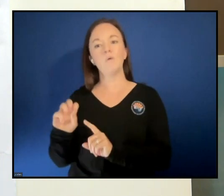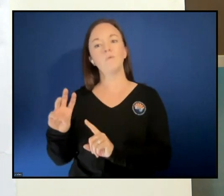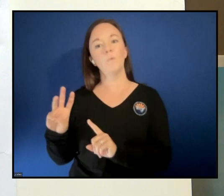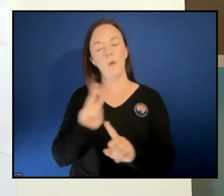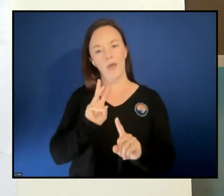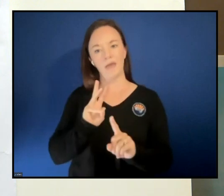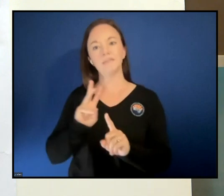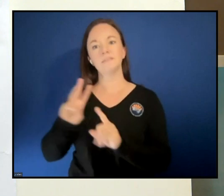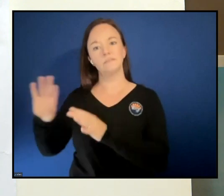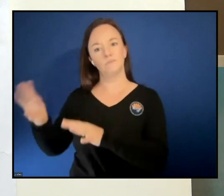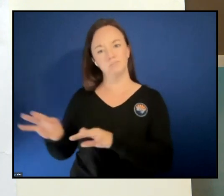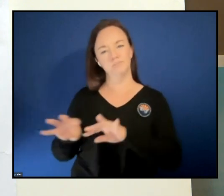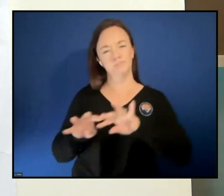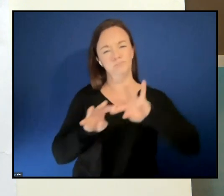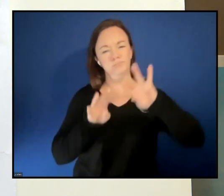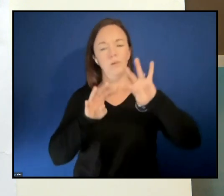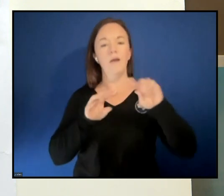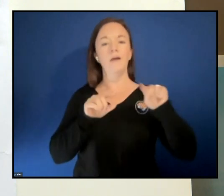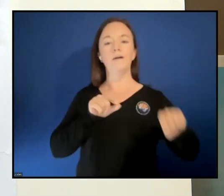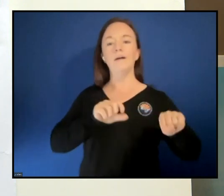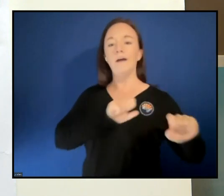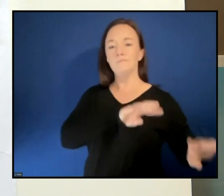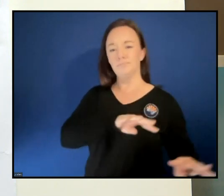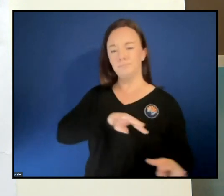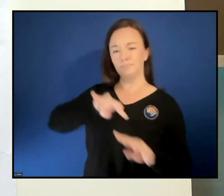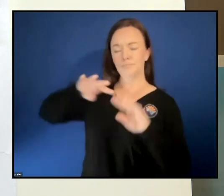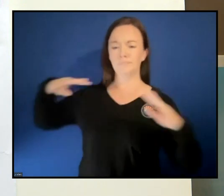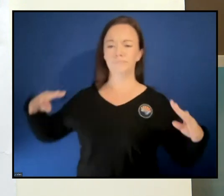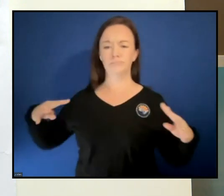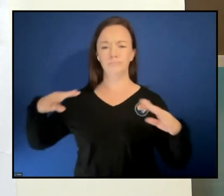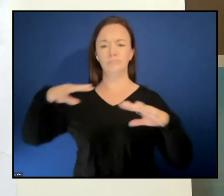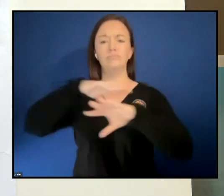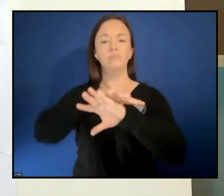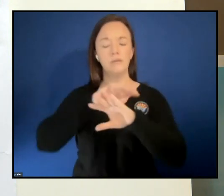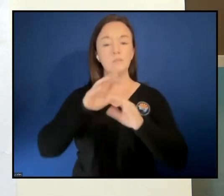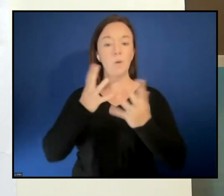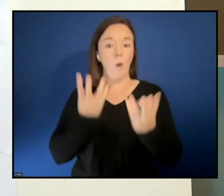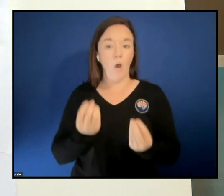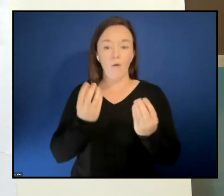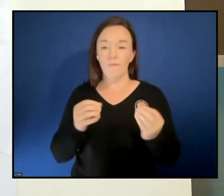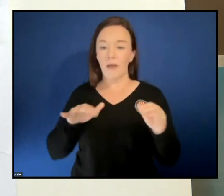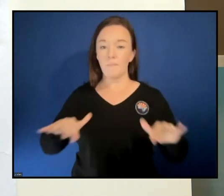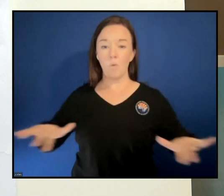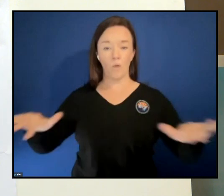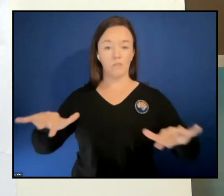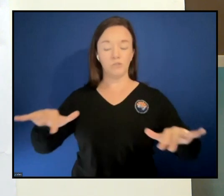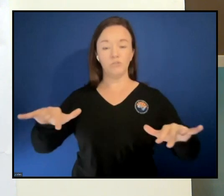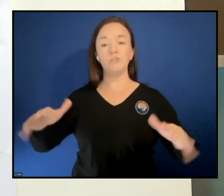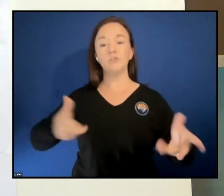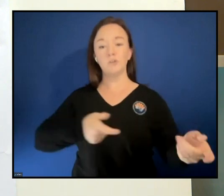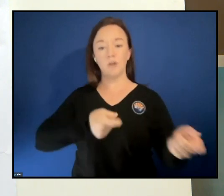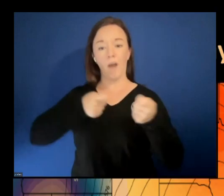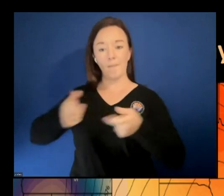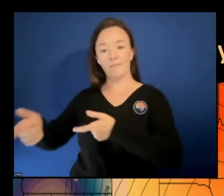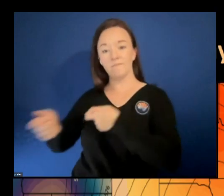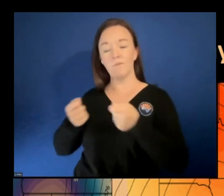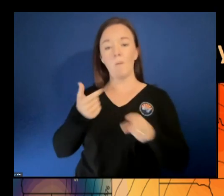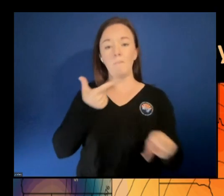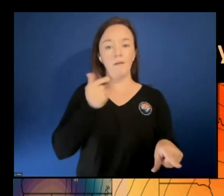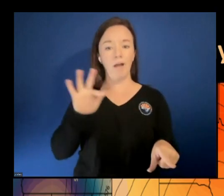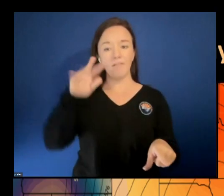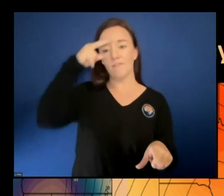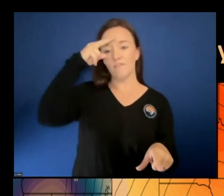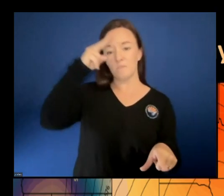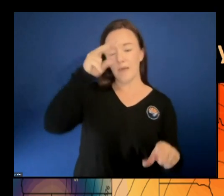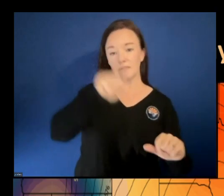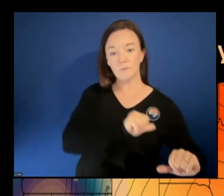all that is pulling up moisture. We've been talking about this for the past several days, where the moisture coming from the Gulf of Mexico and moisture coming